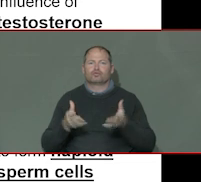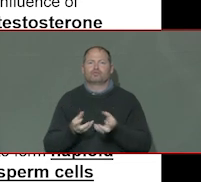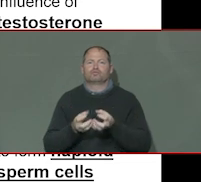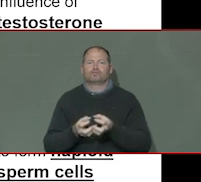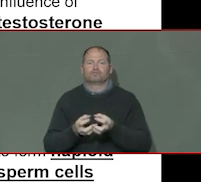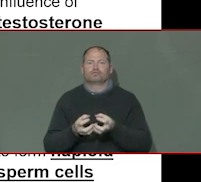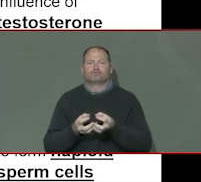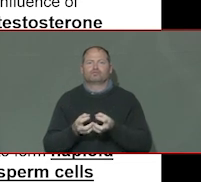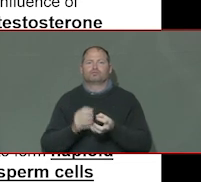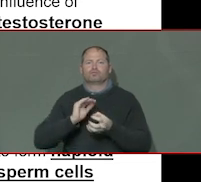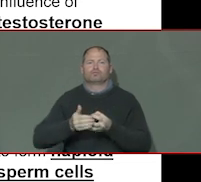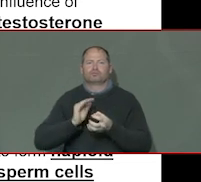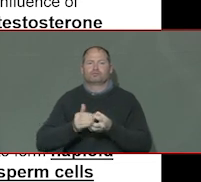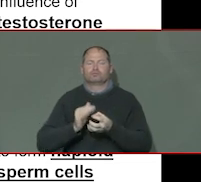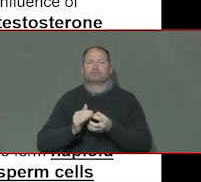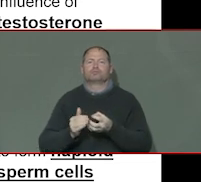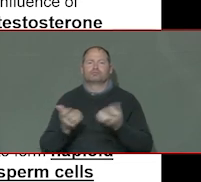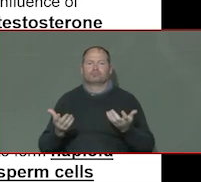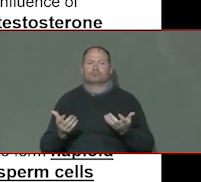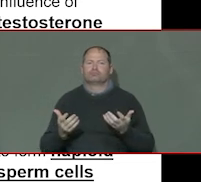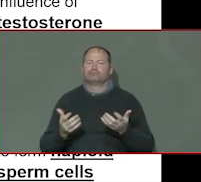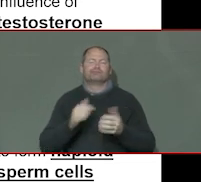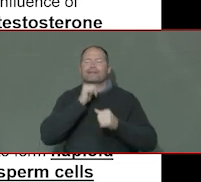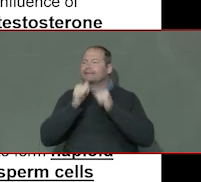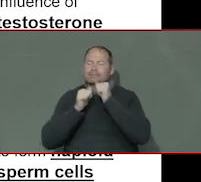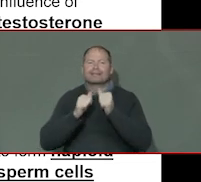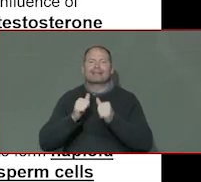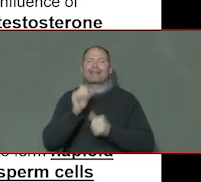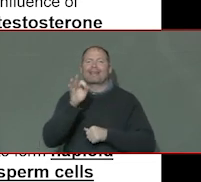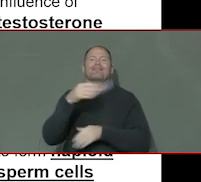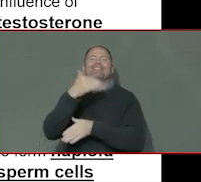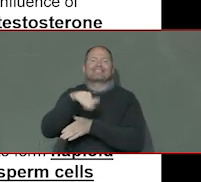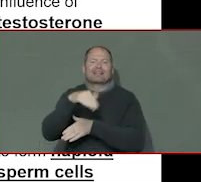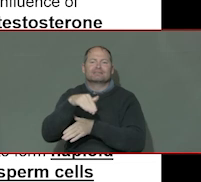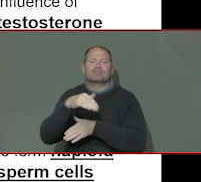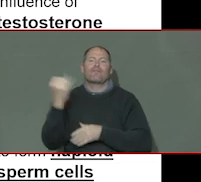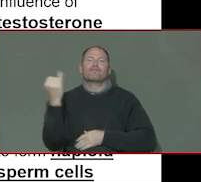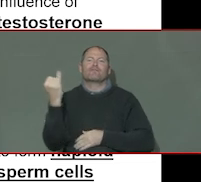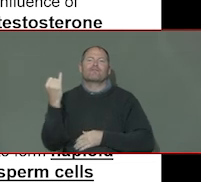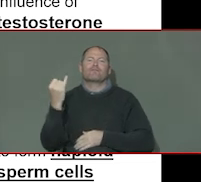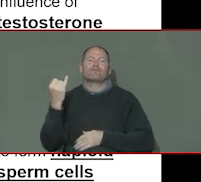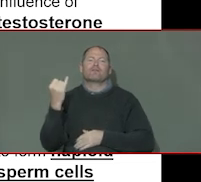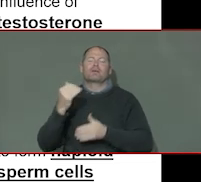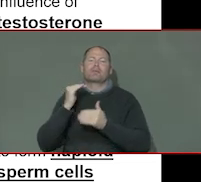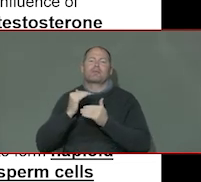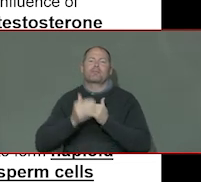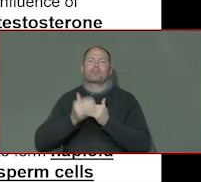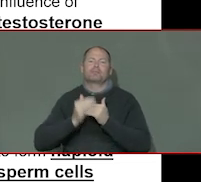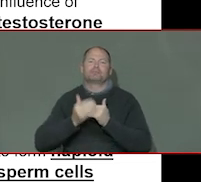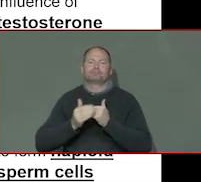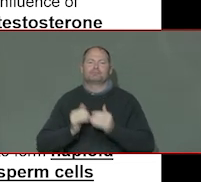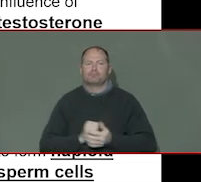the outside is always for protection. Anything on the outside you start with, it's for protection.